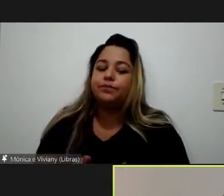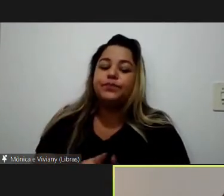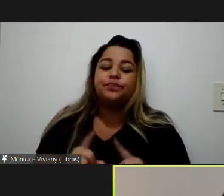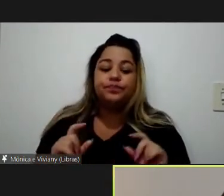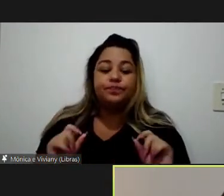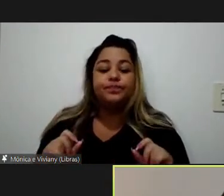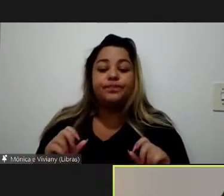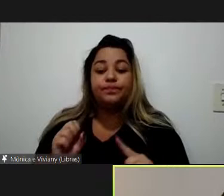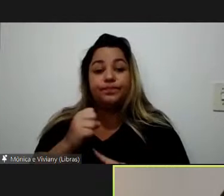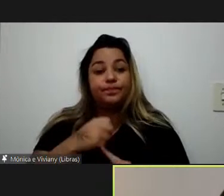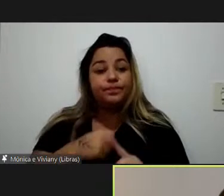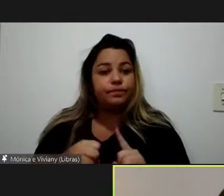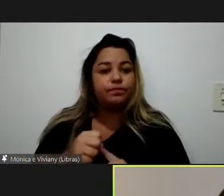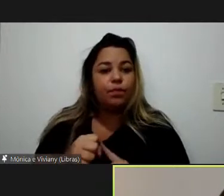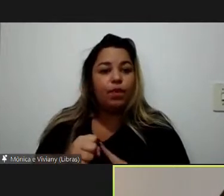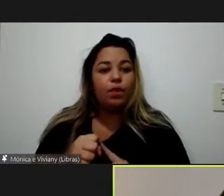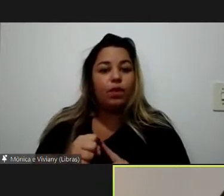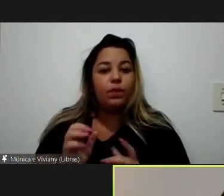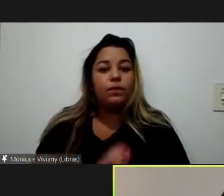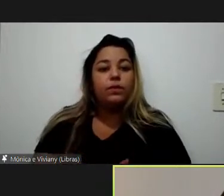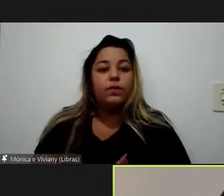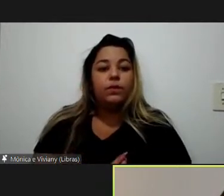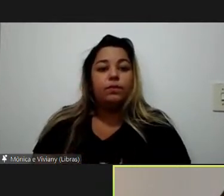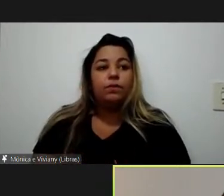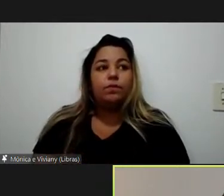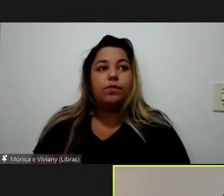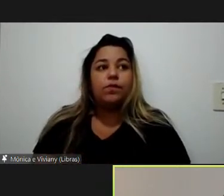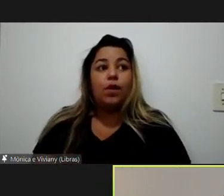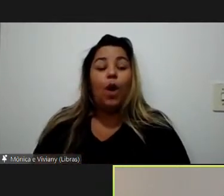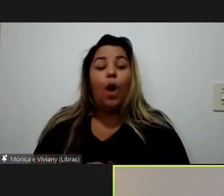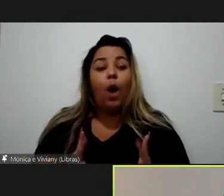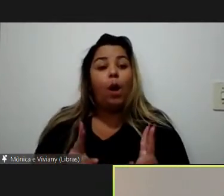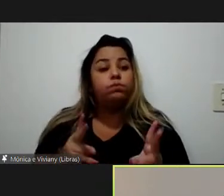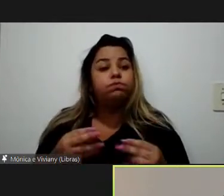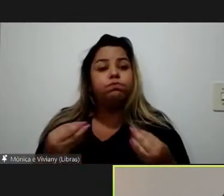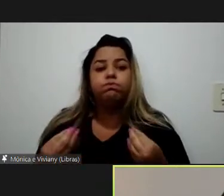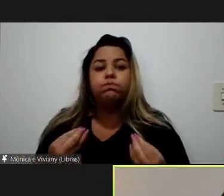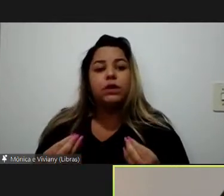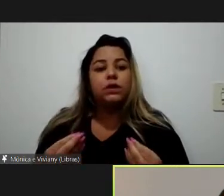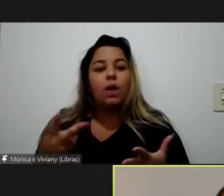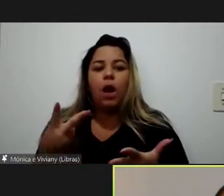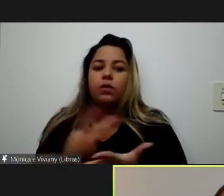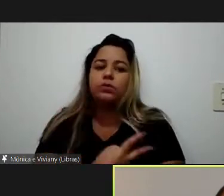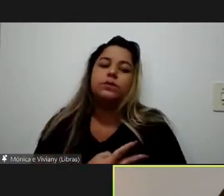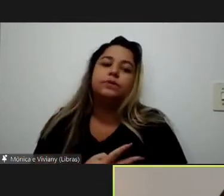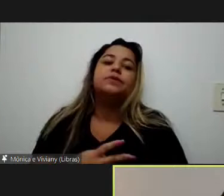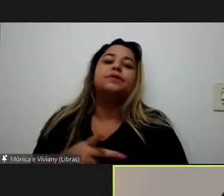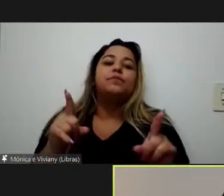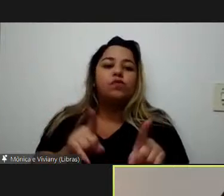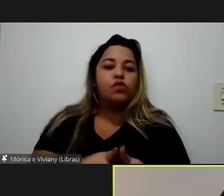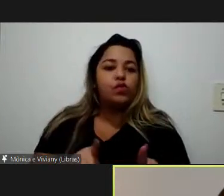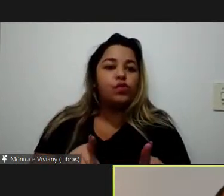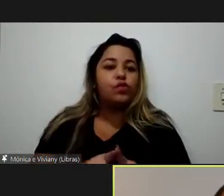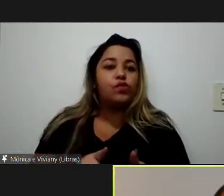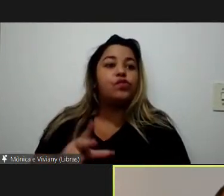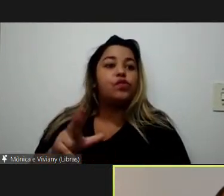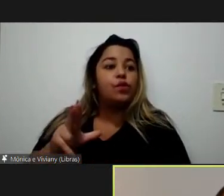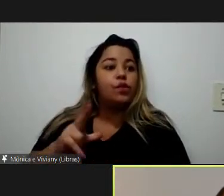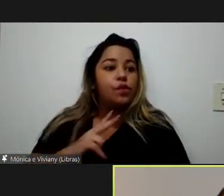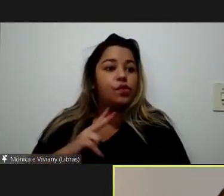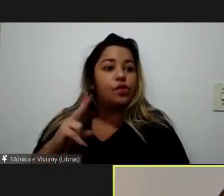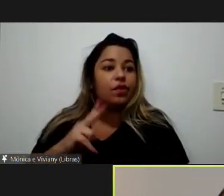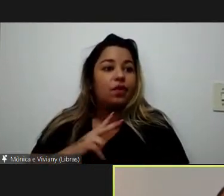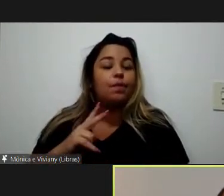awareness of what factors influence nutrition. Personally, I've worked as a primary care physician for several